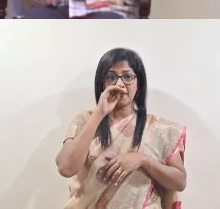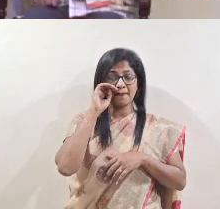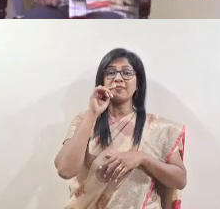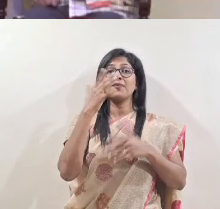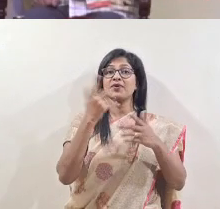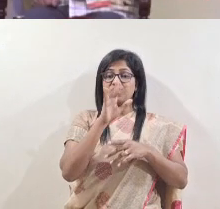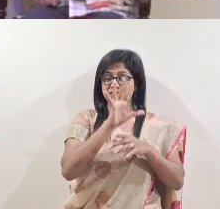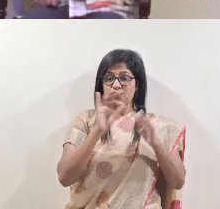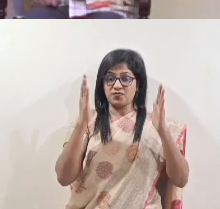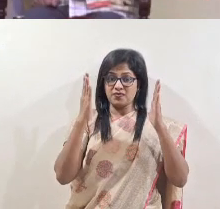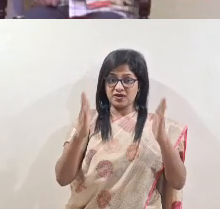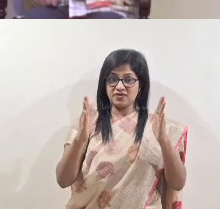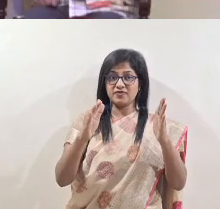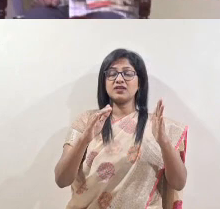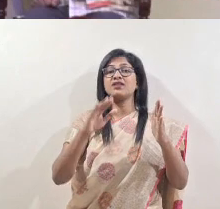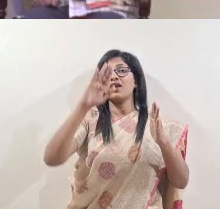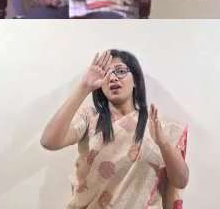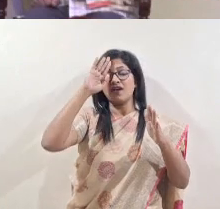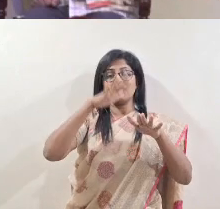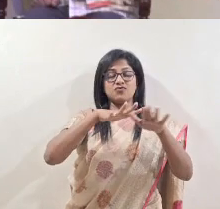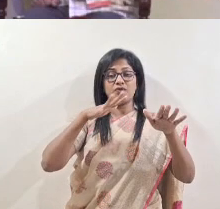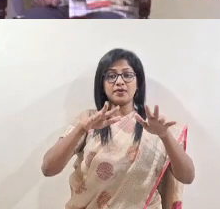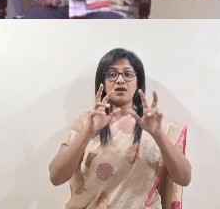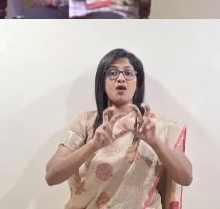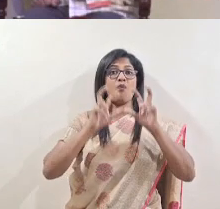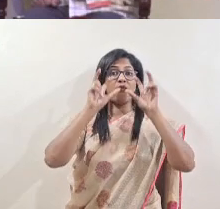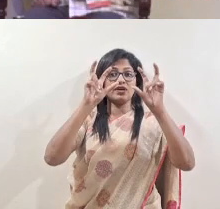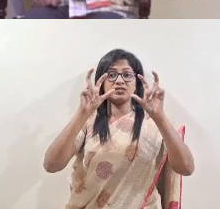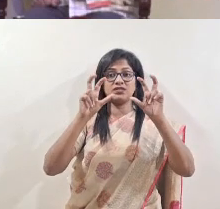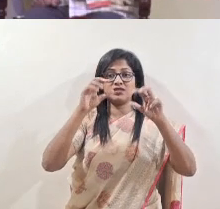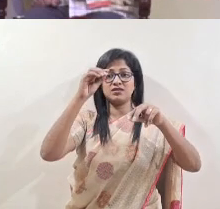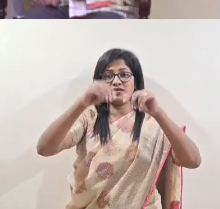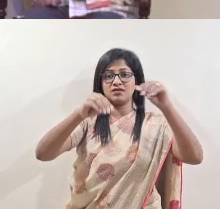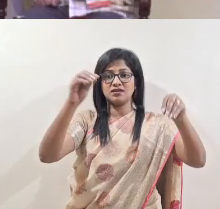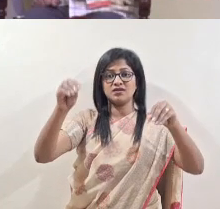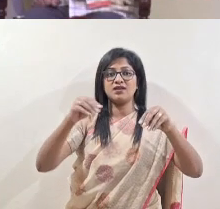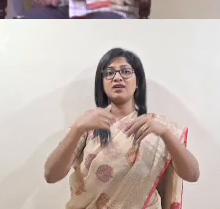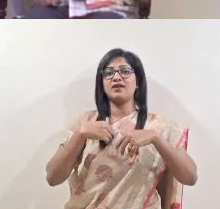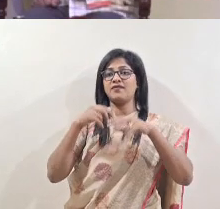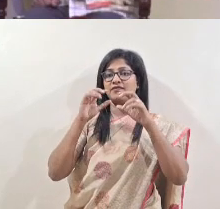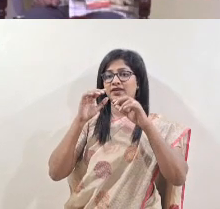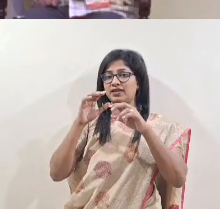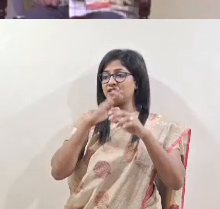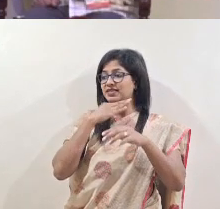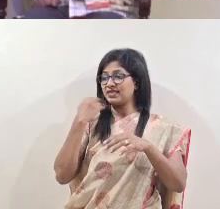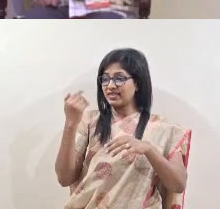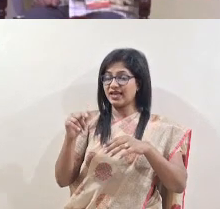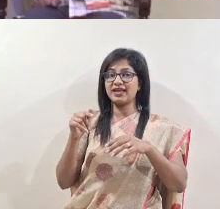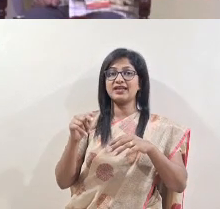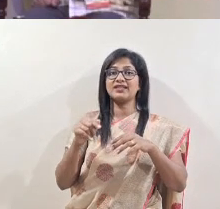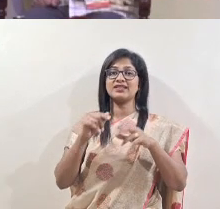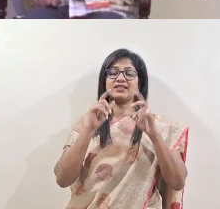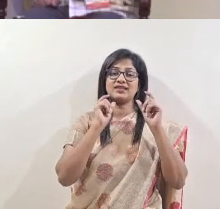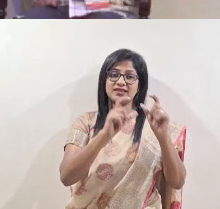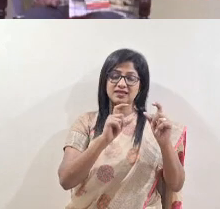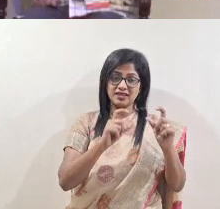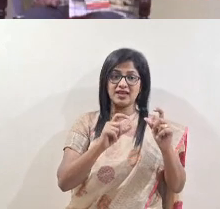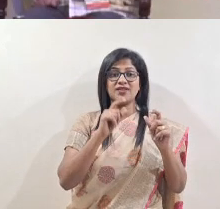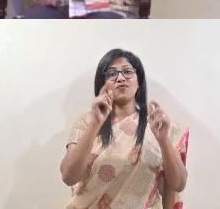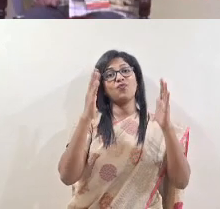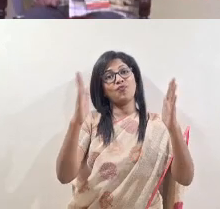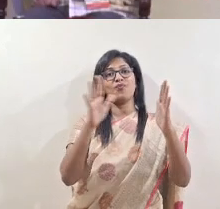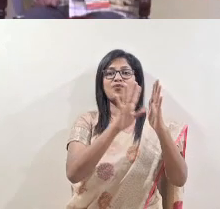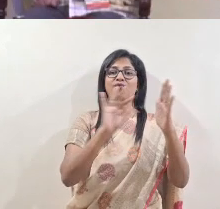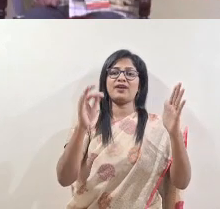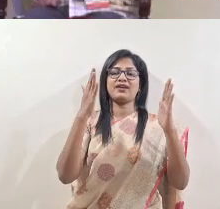that week only the traffic policemen are that much vigilant about the, it's like we care about the deaths of the road traffic crashes during only that